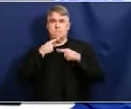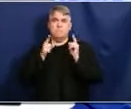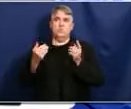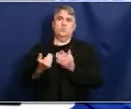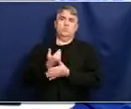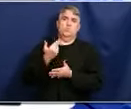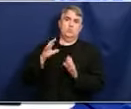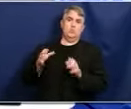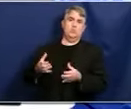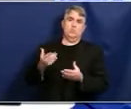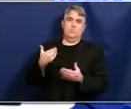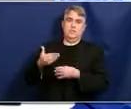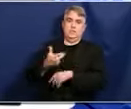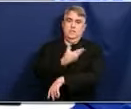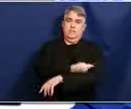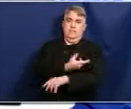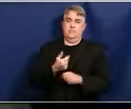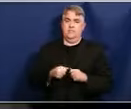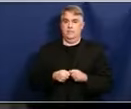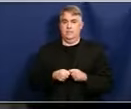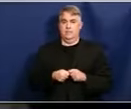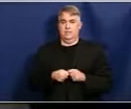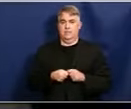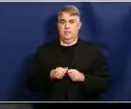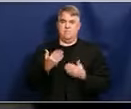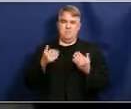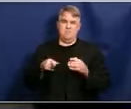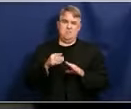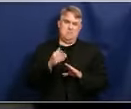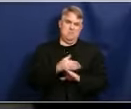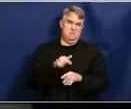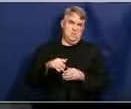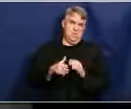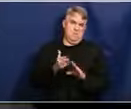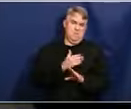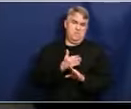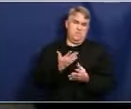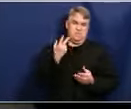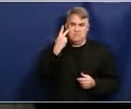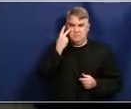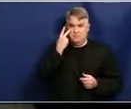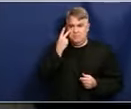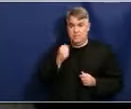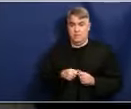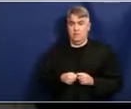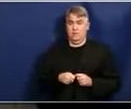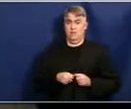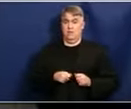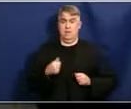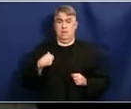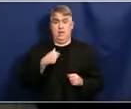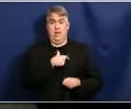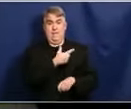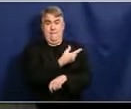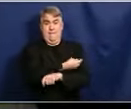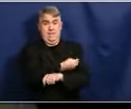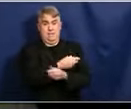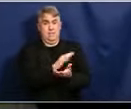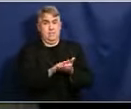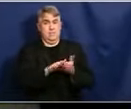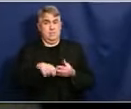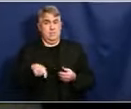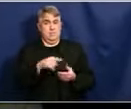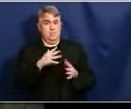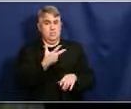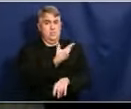now and the weekend. And we have been vaccinating a fair number of janitors. You've got janitors who are